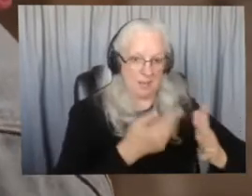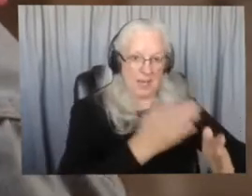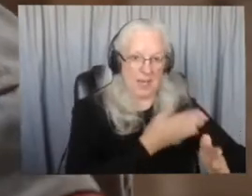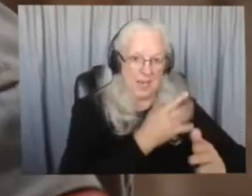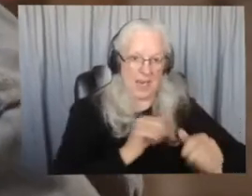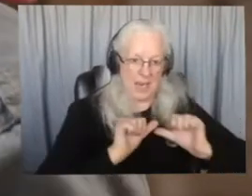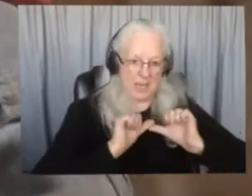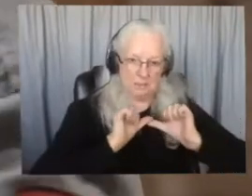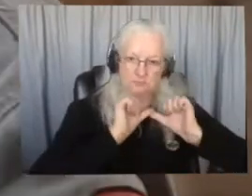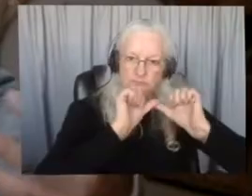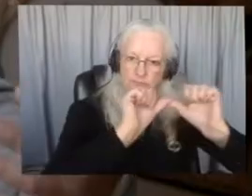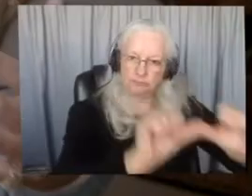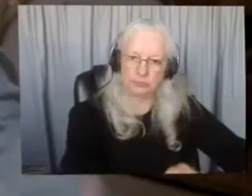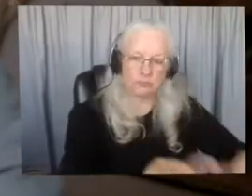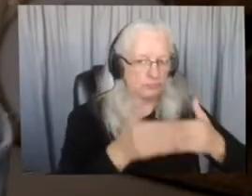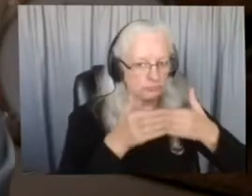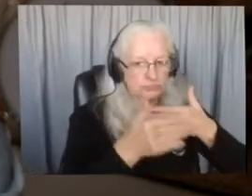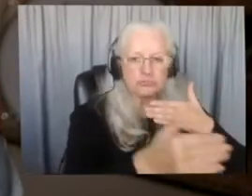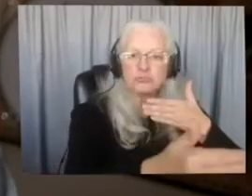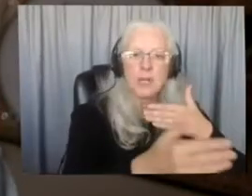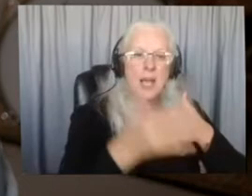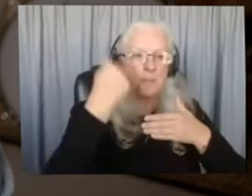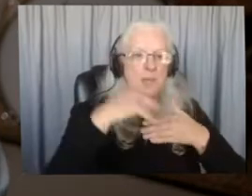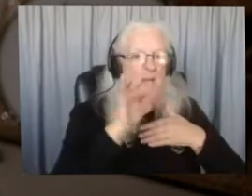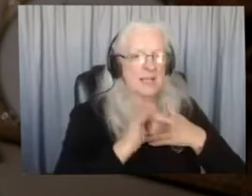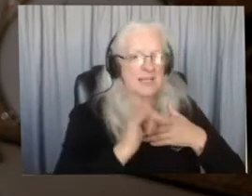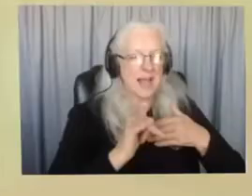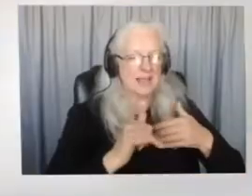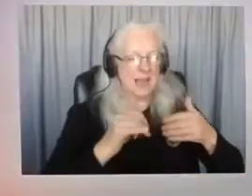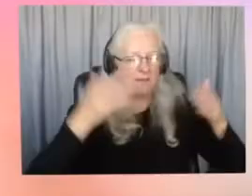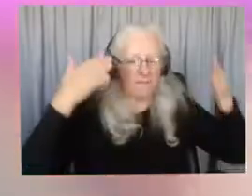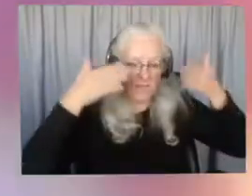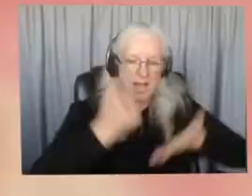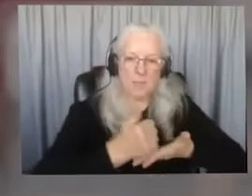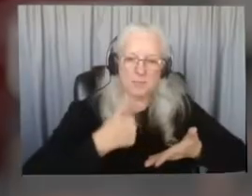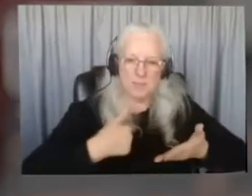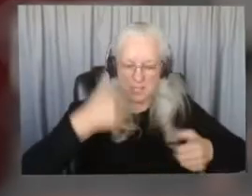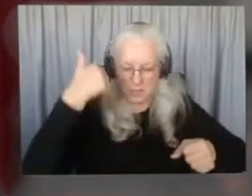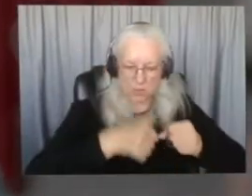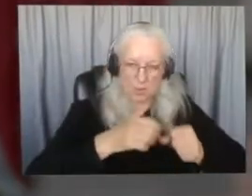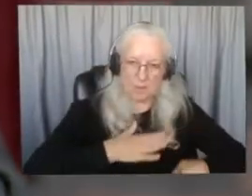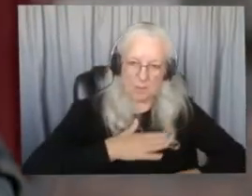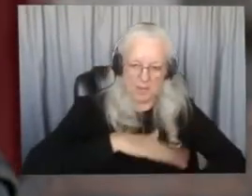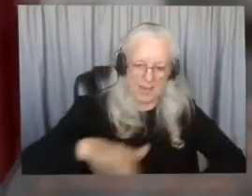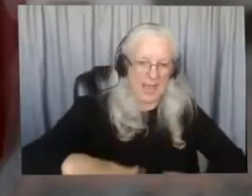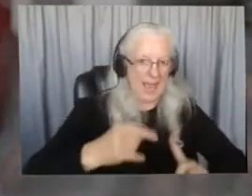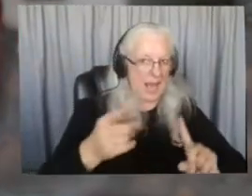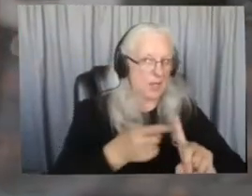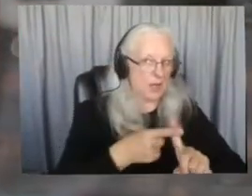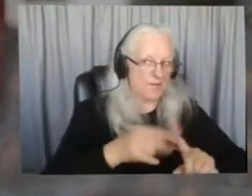because that kind of brings me back to my childhood and kind of those first beats that I heard as a kid going to